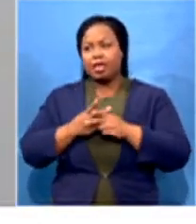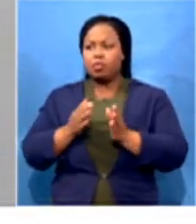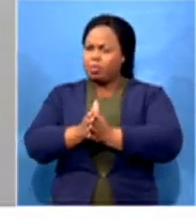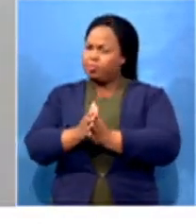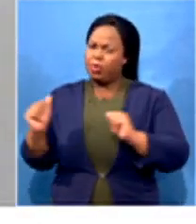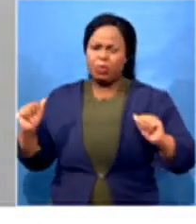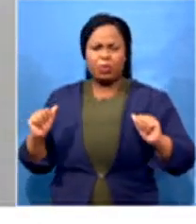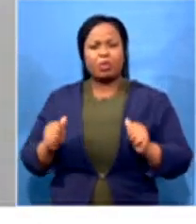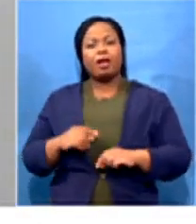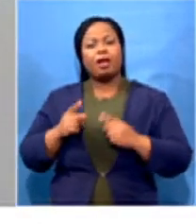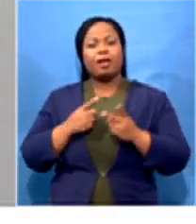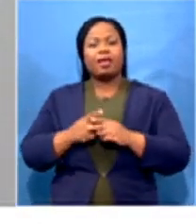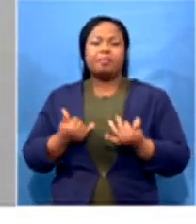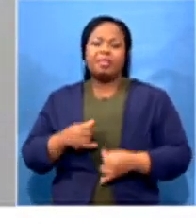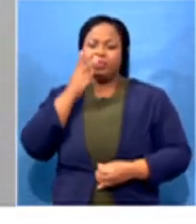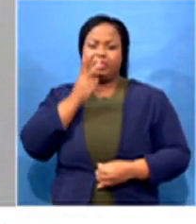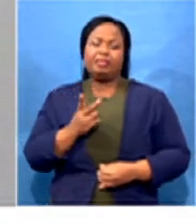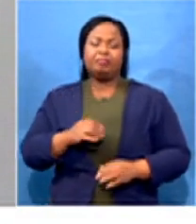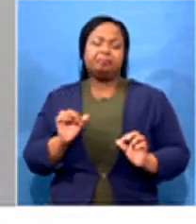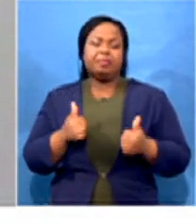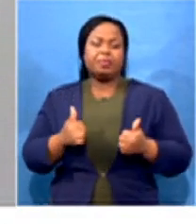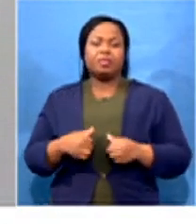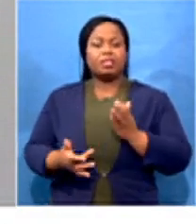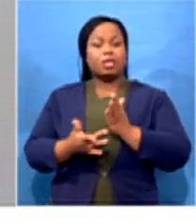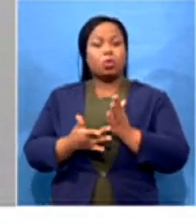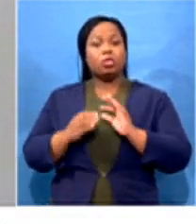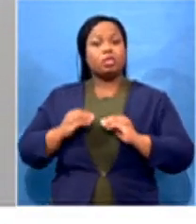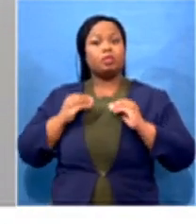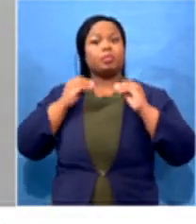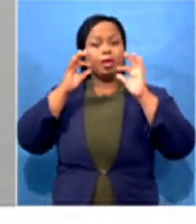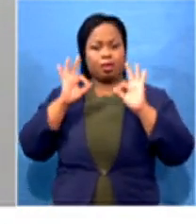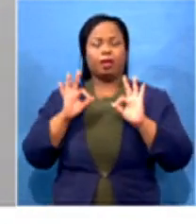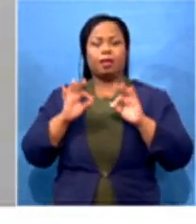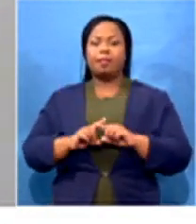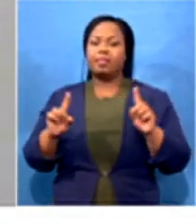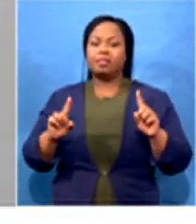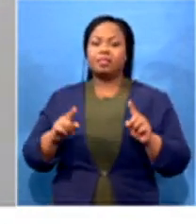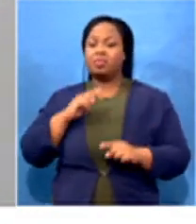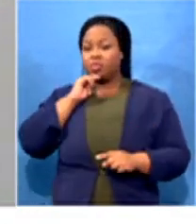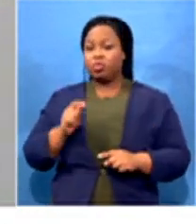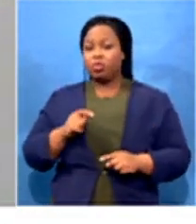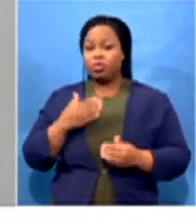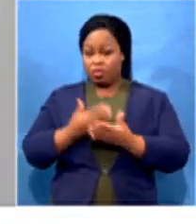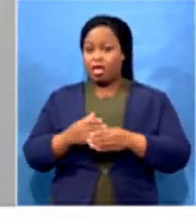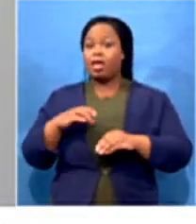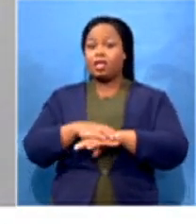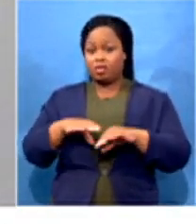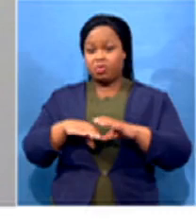quickly. So, yeah, it's great to see the technology advance, but at the end of the day, you know, you can put those